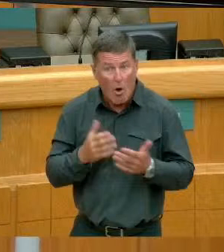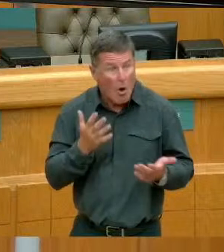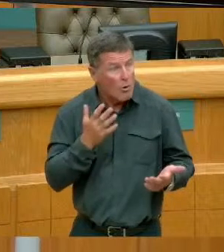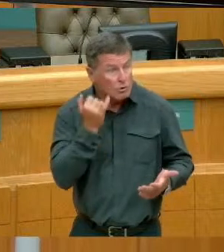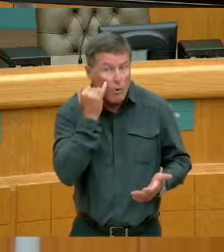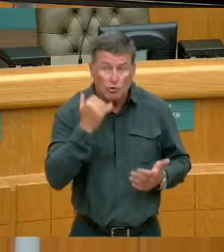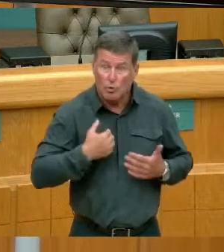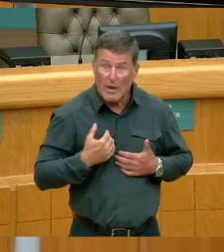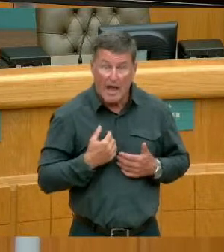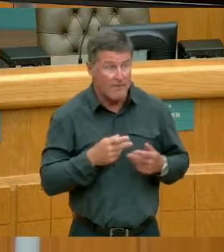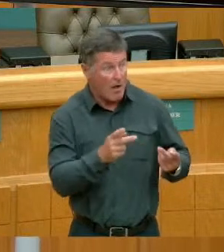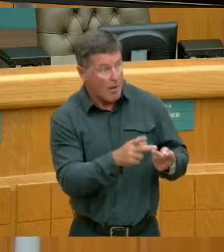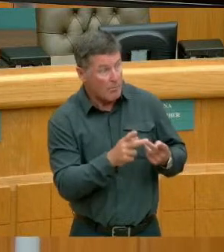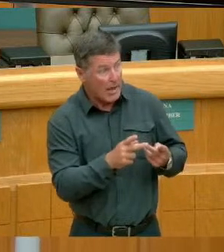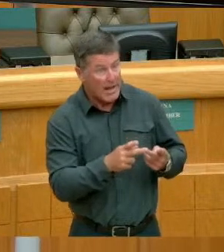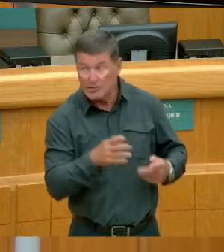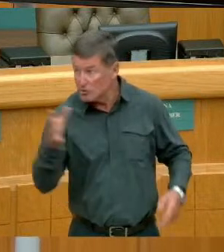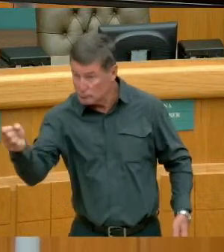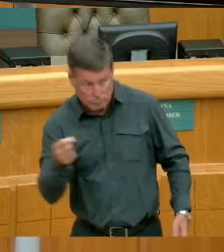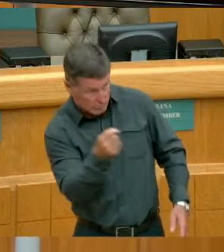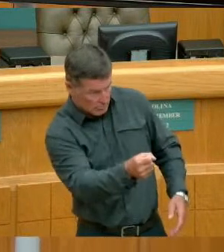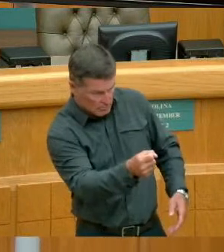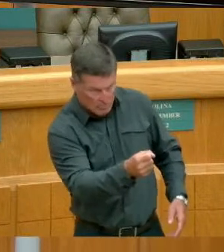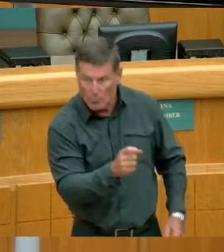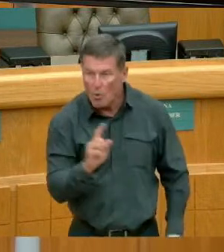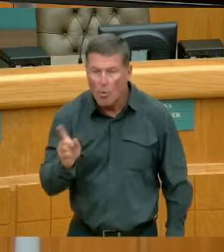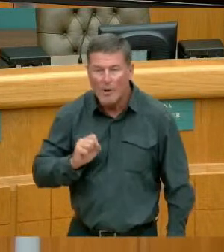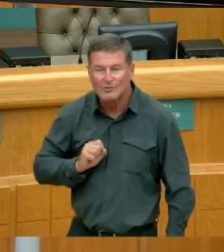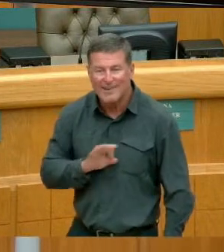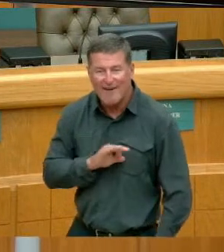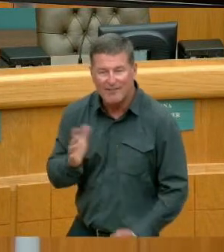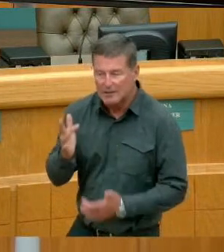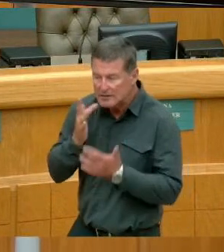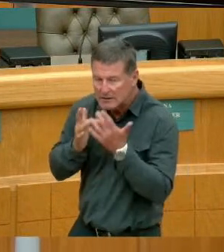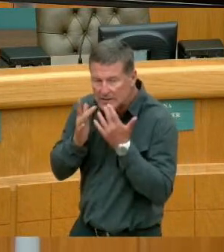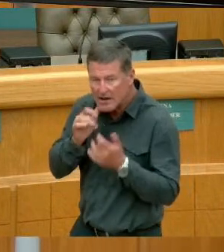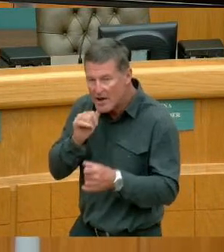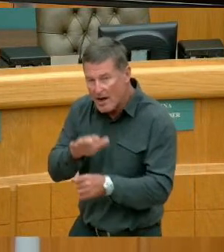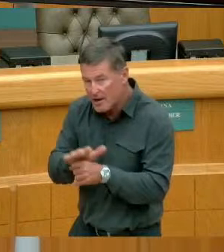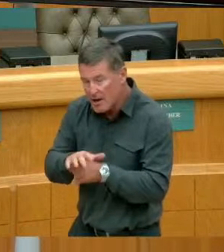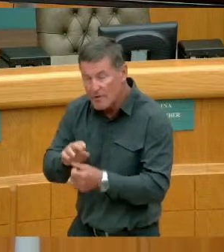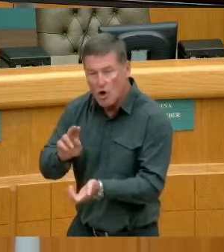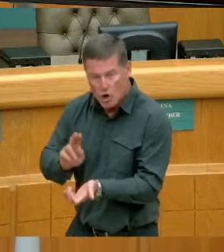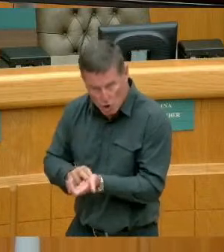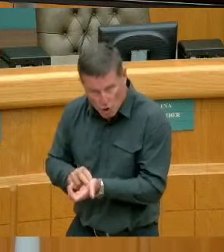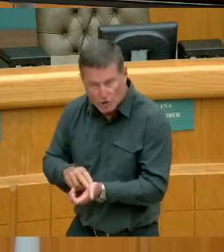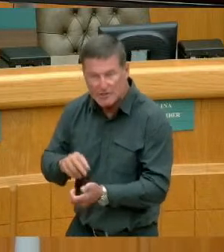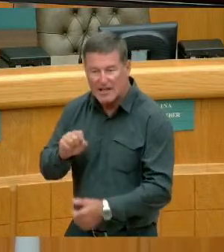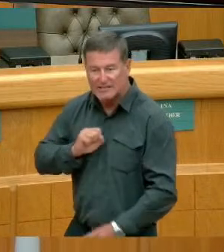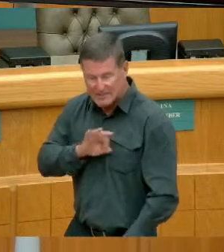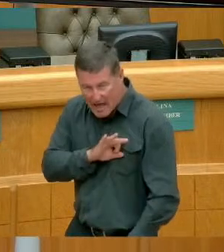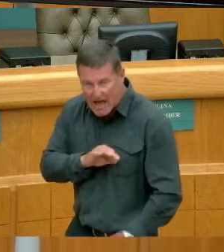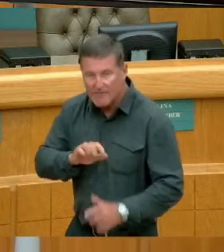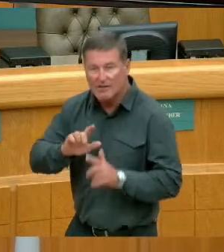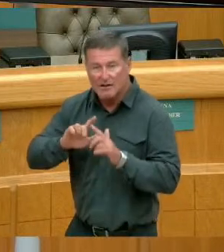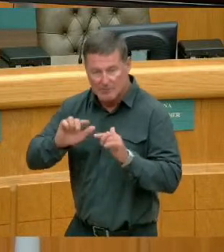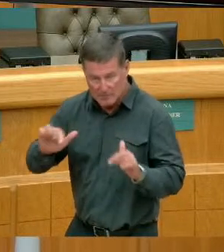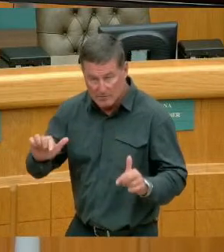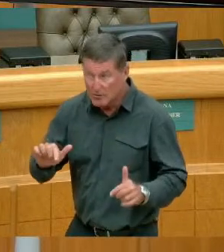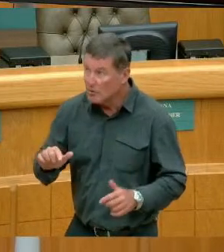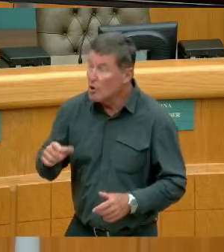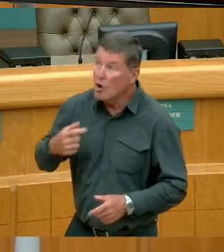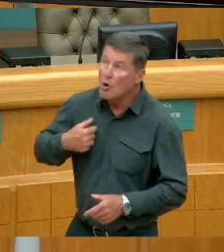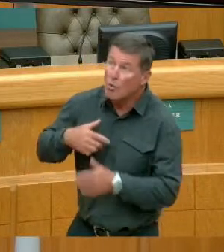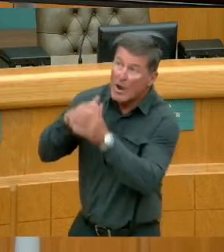to manage the patient. And our nursing staff are short. Our relief from the state, we